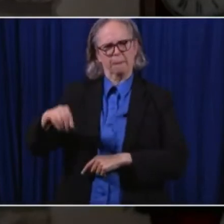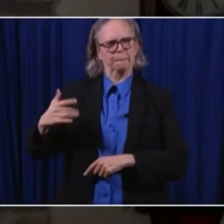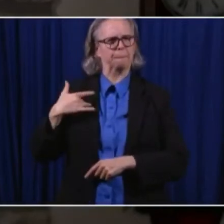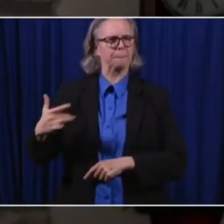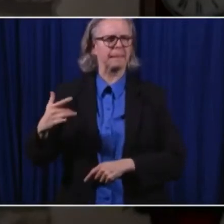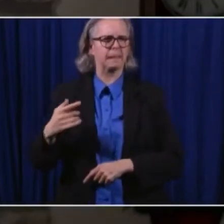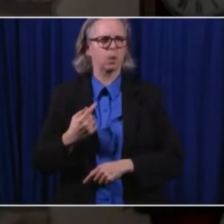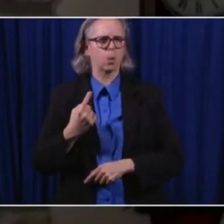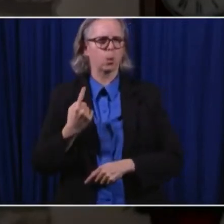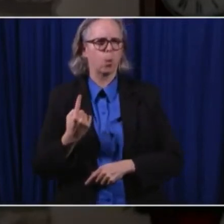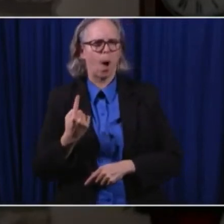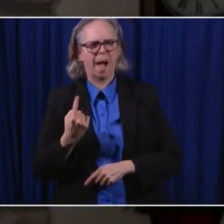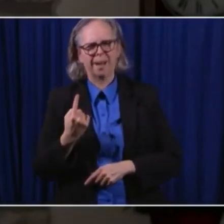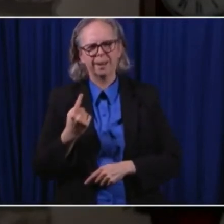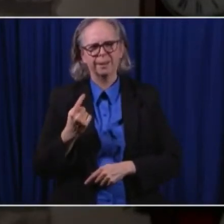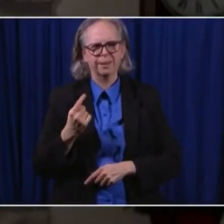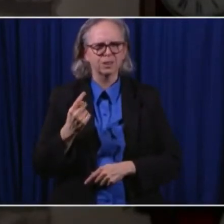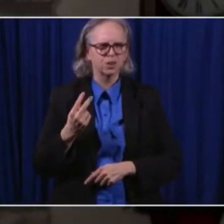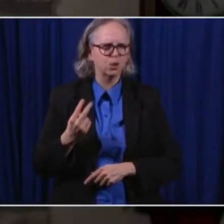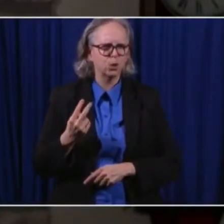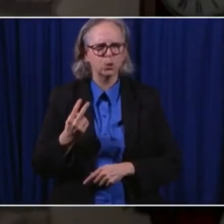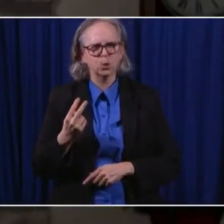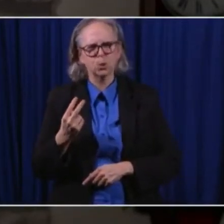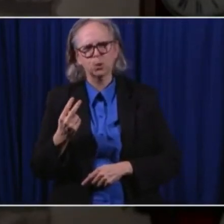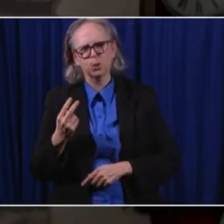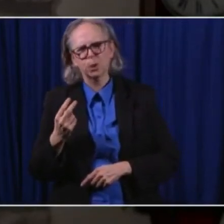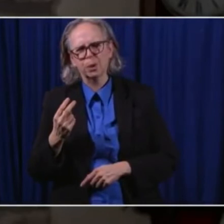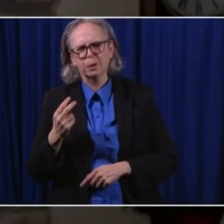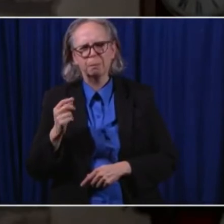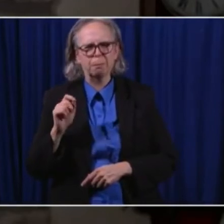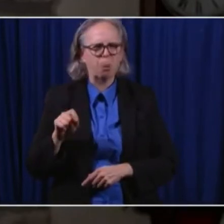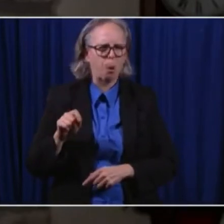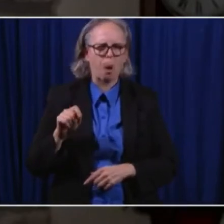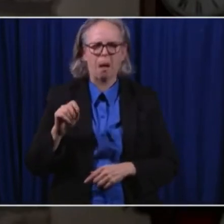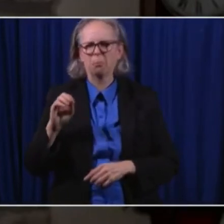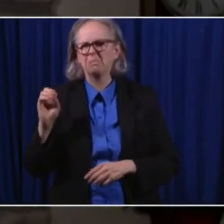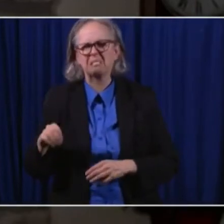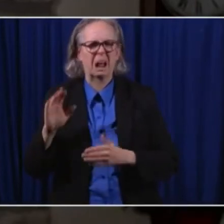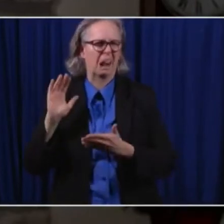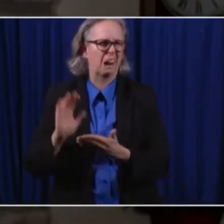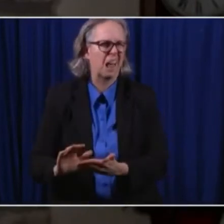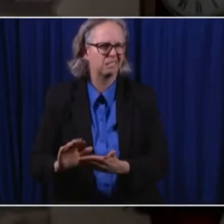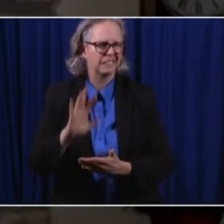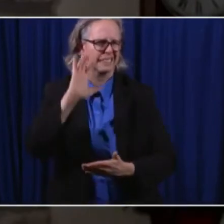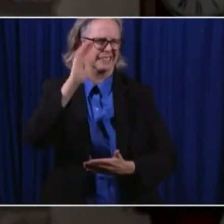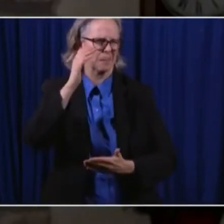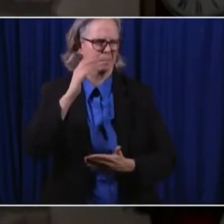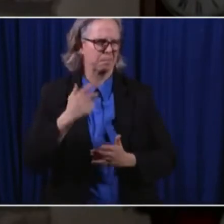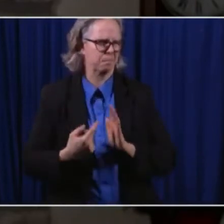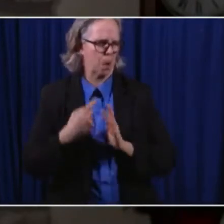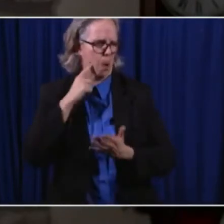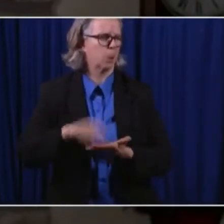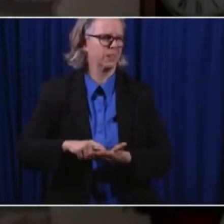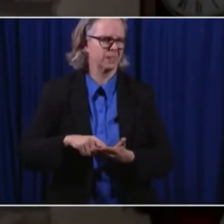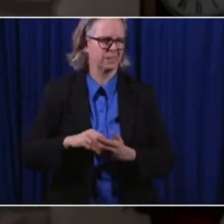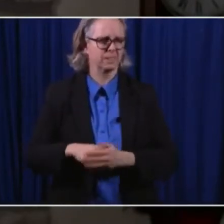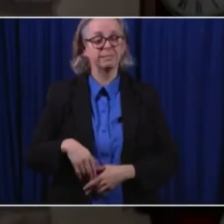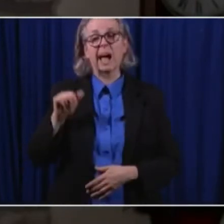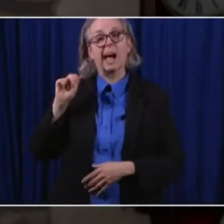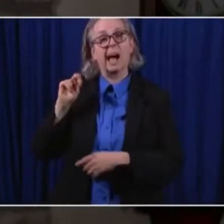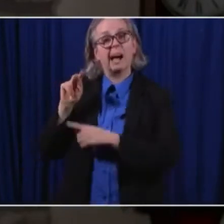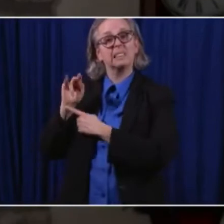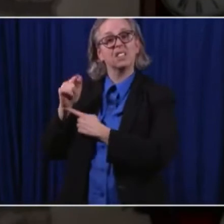maybe 2 points. And if you put in the antigen tests, and the antigen tests do continue to go up, and so they